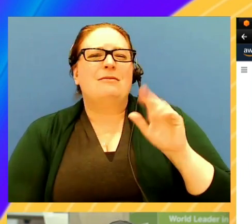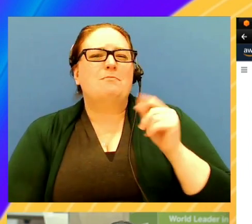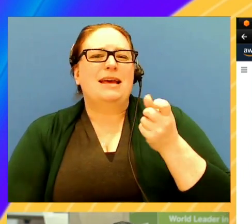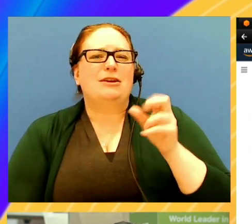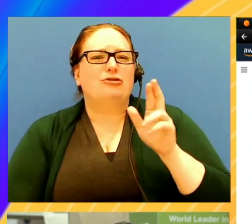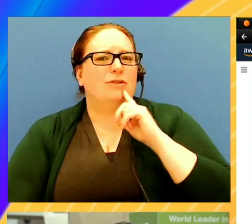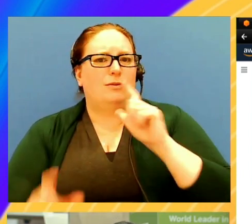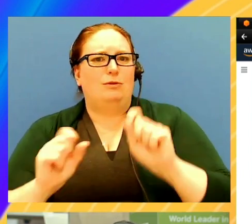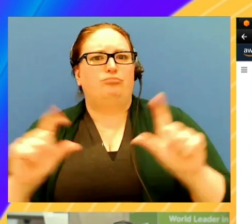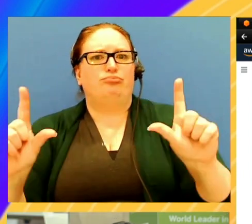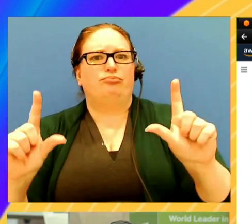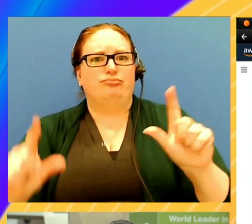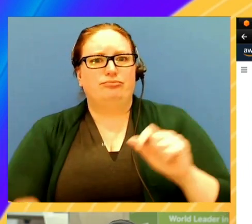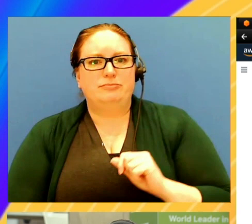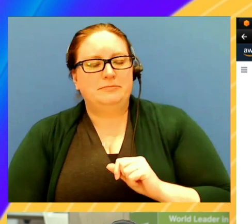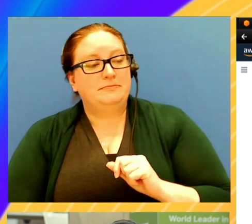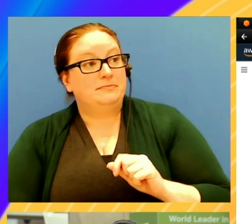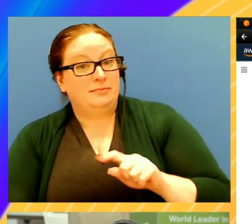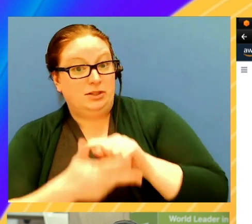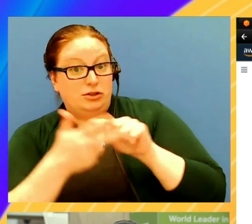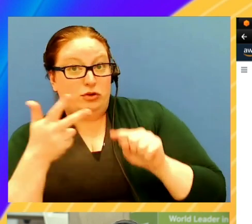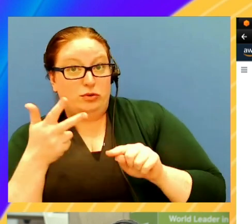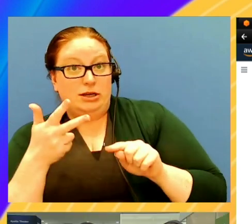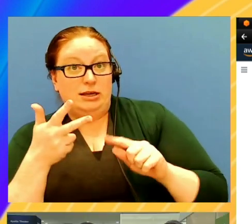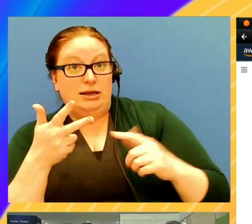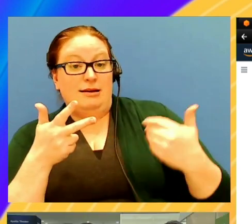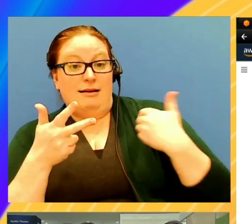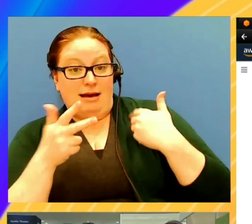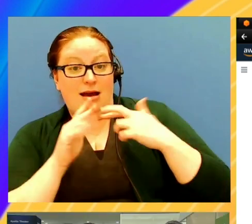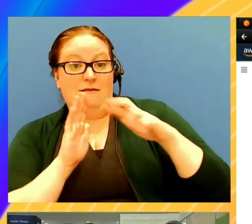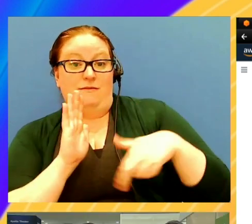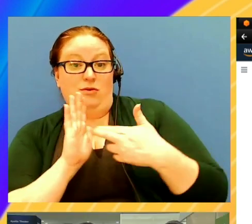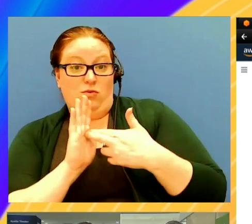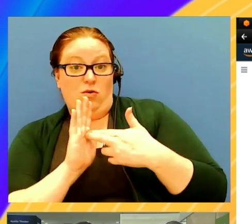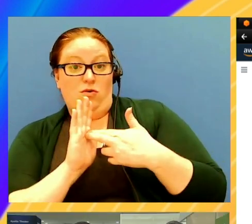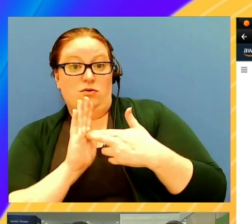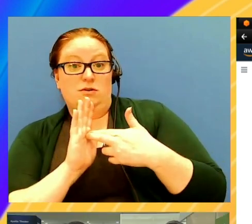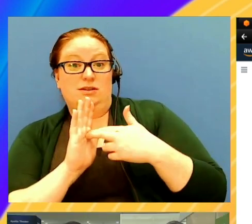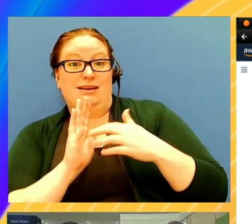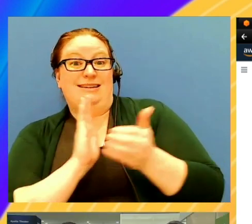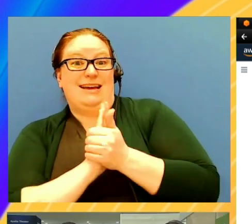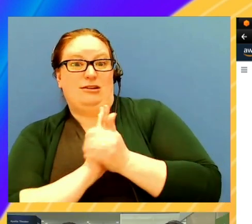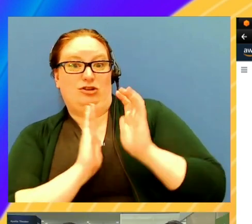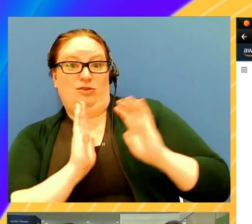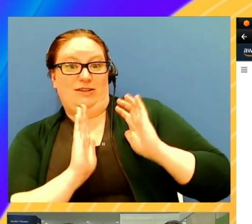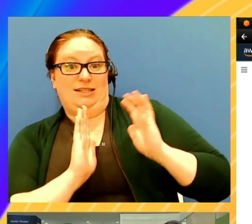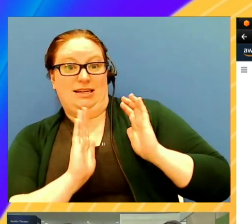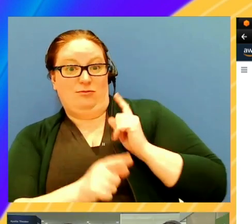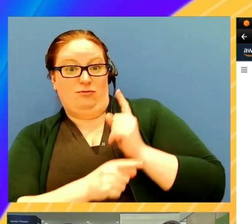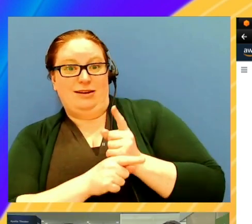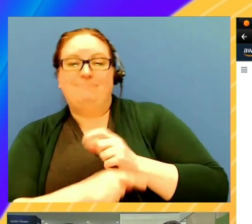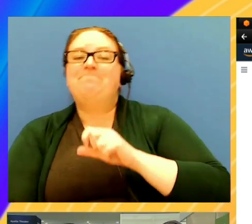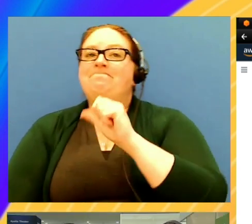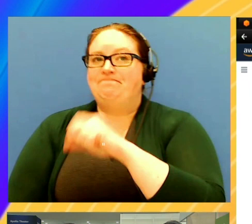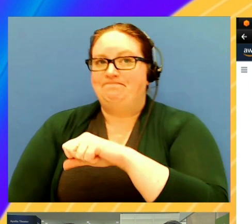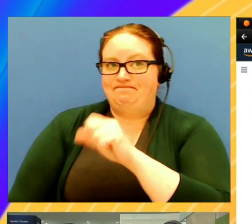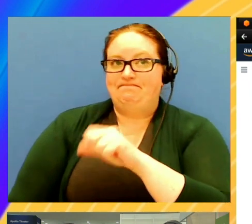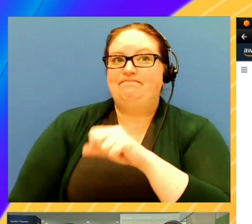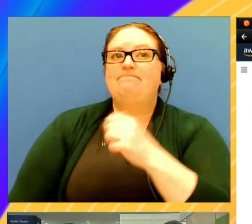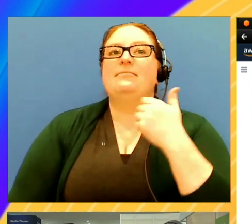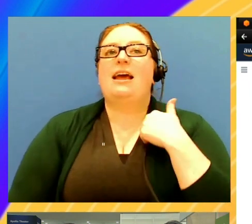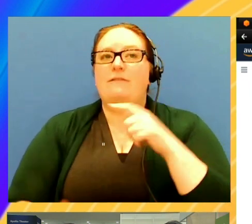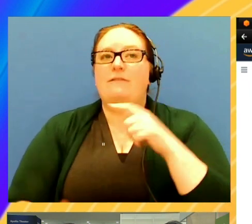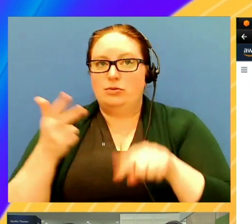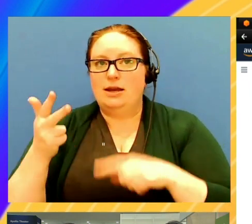bring that up for you. So these are all three that have the roles attached to the old way, correct? Exactly, okay. Yep. So these are the 3 instances that I have that IAM